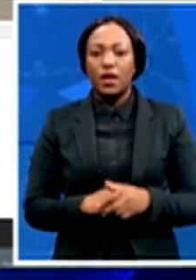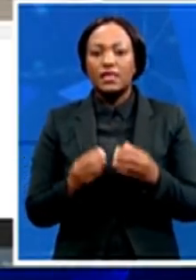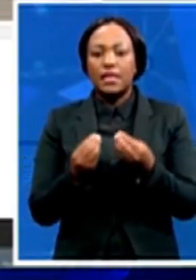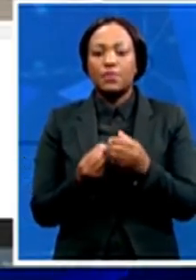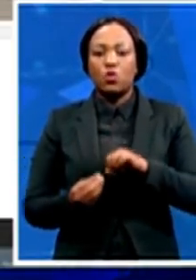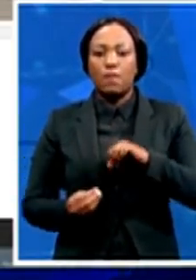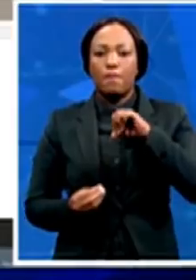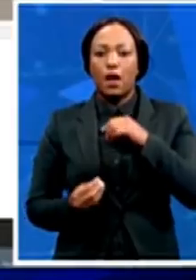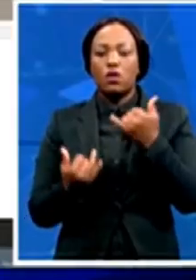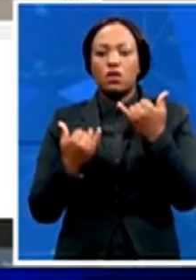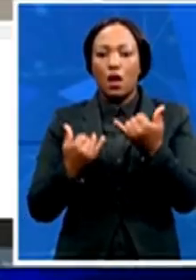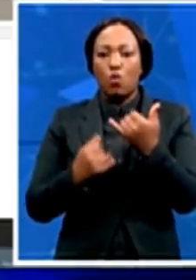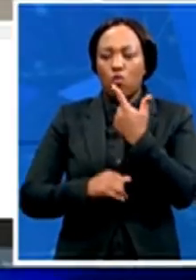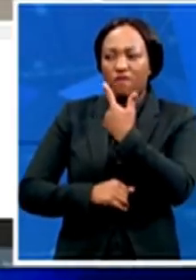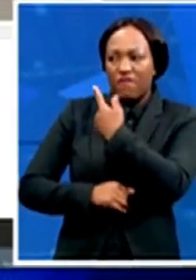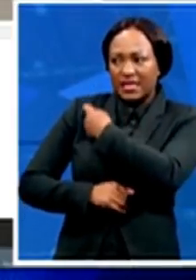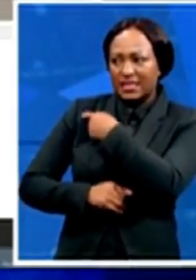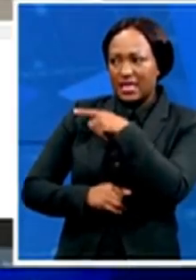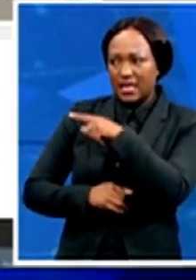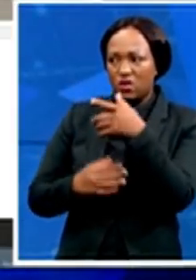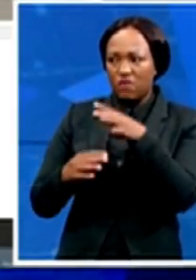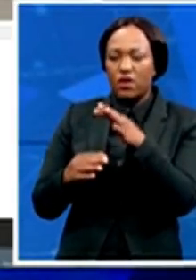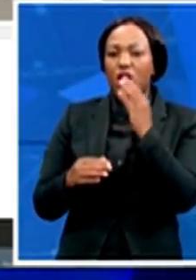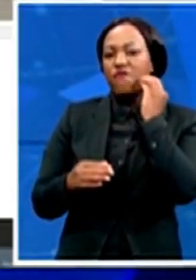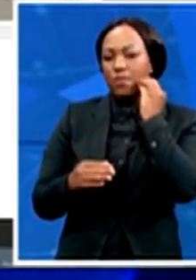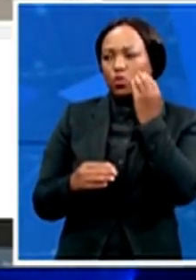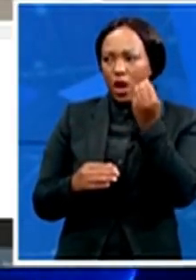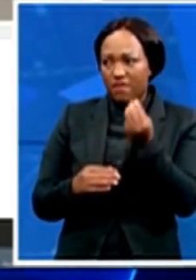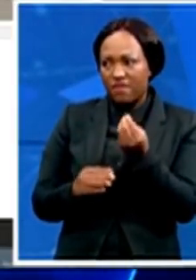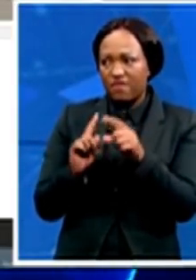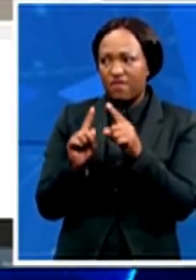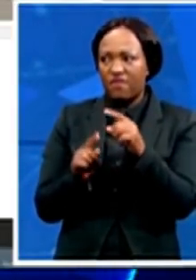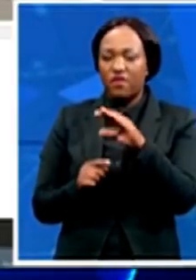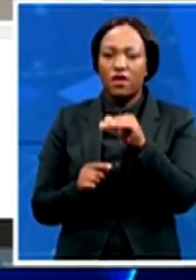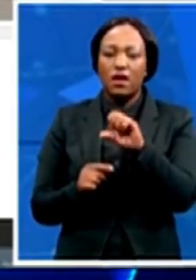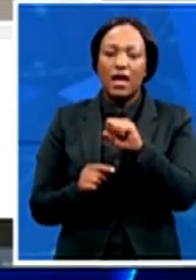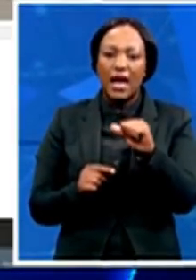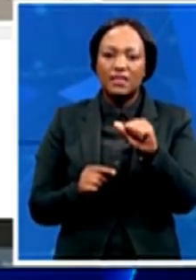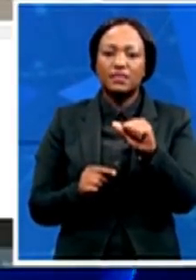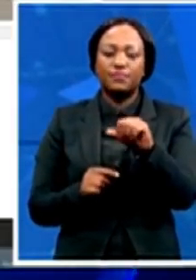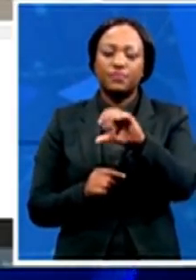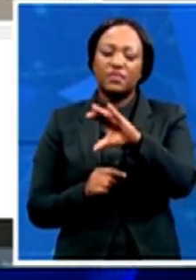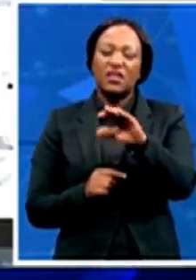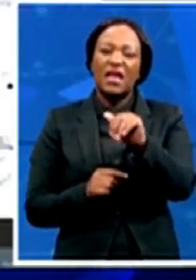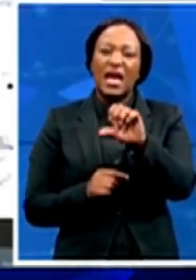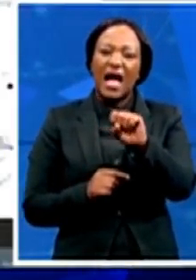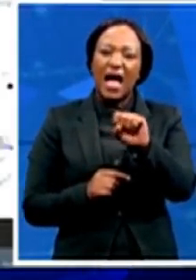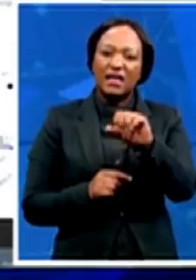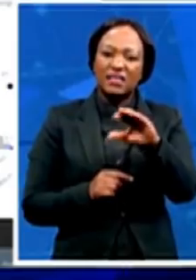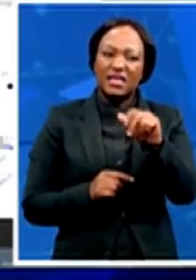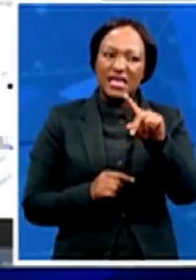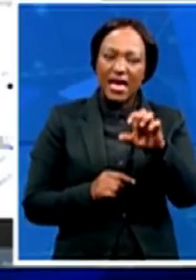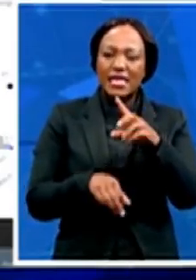data that we can break down to each geographic area and tell the story. We can call it the Vaccine Cascade story that we can tell. And